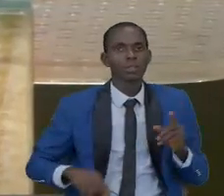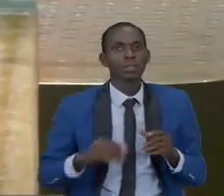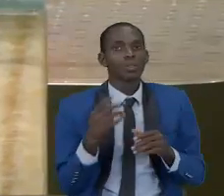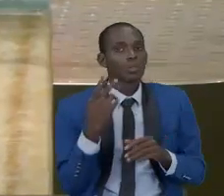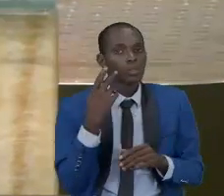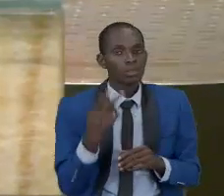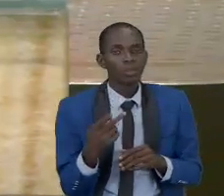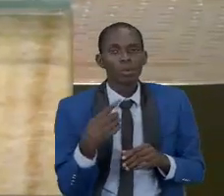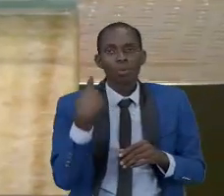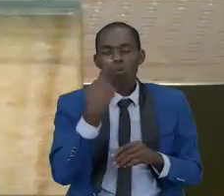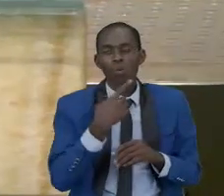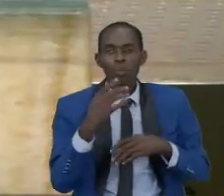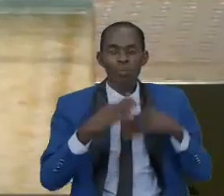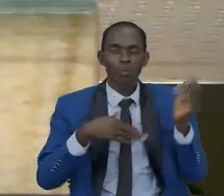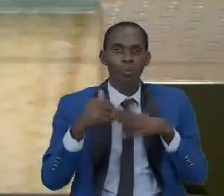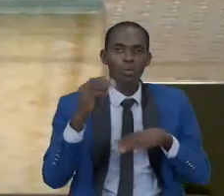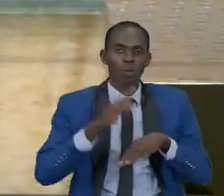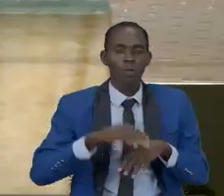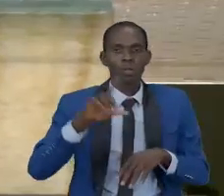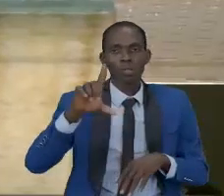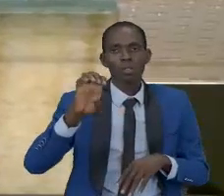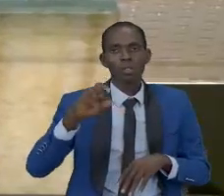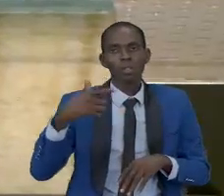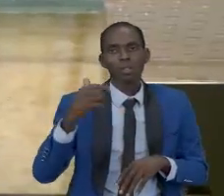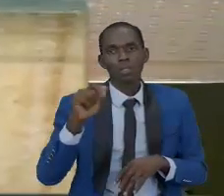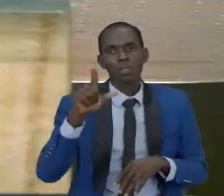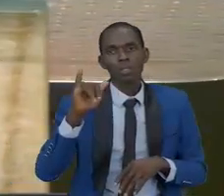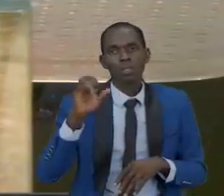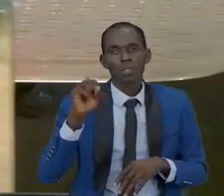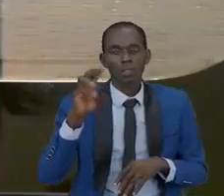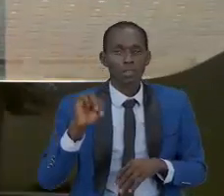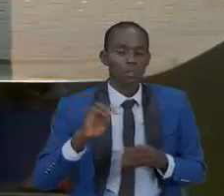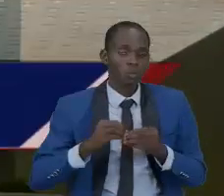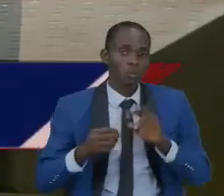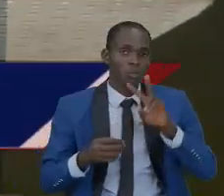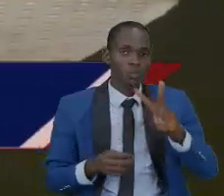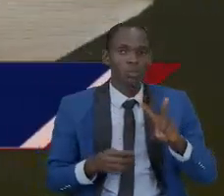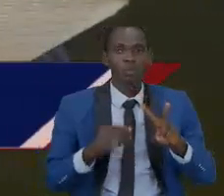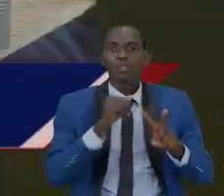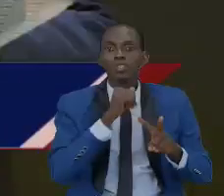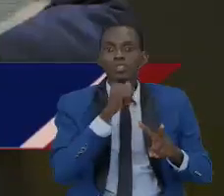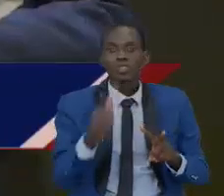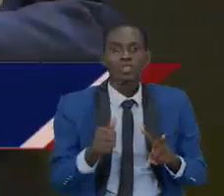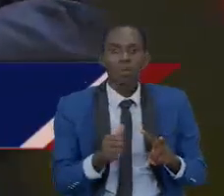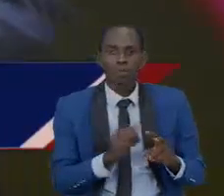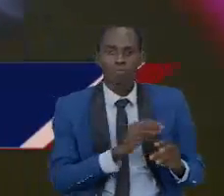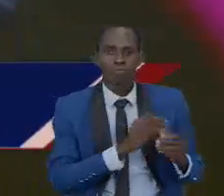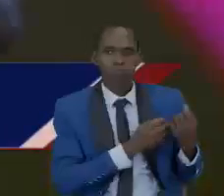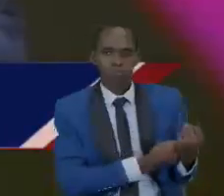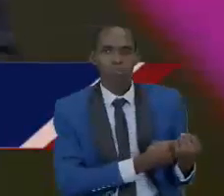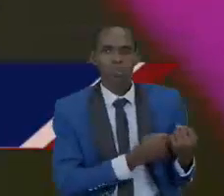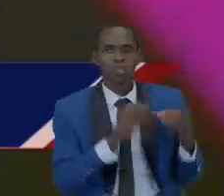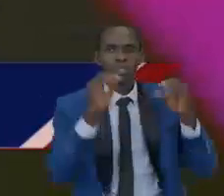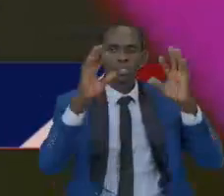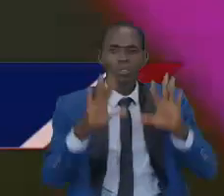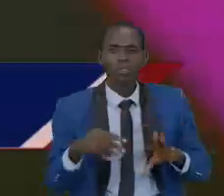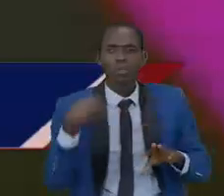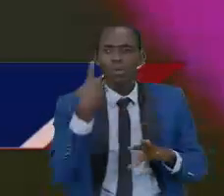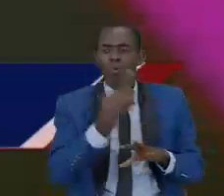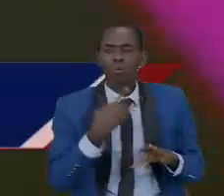who built on legalism number two incorrigible teachers who Bridge